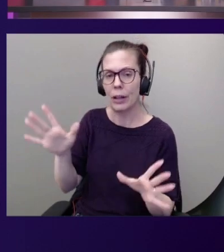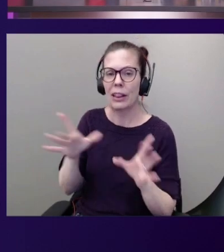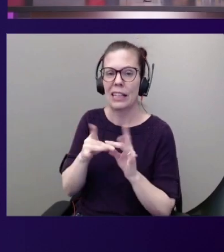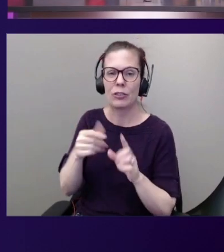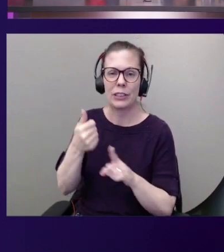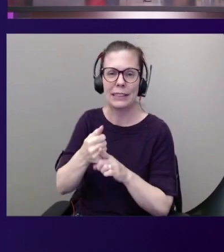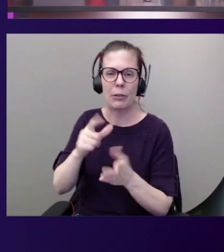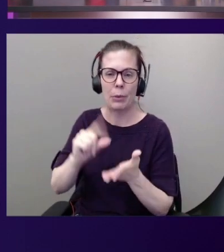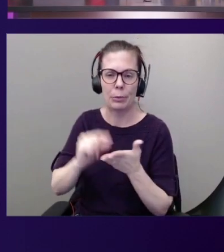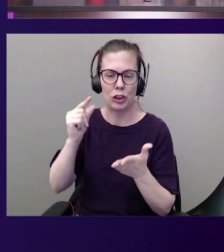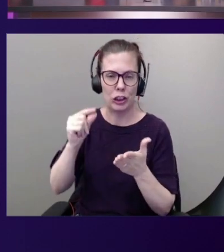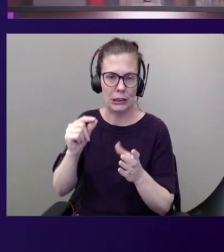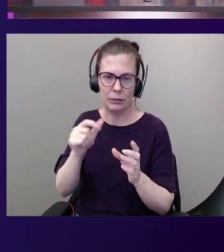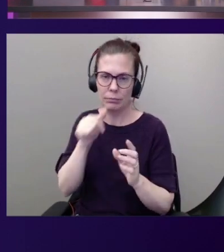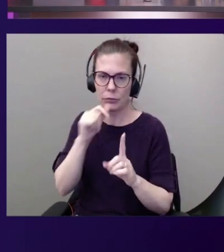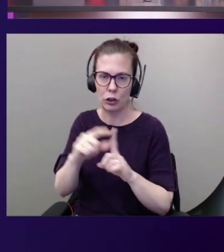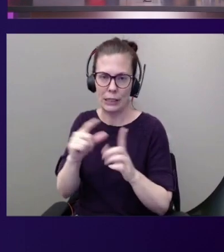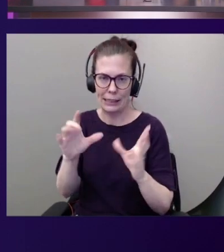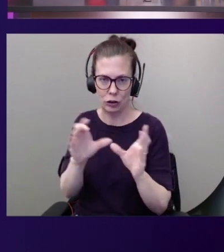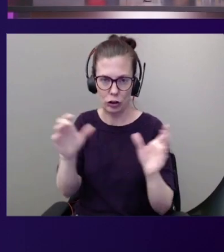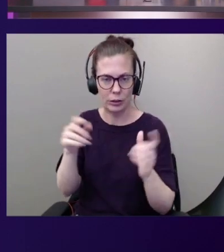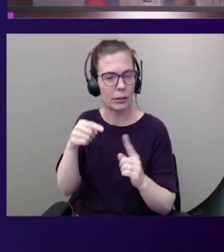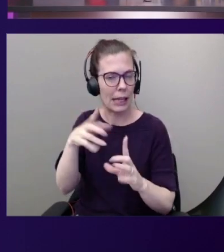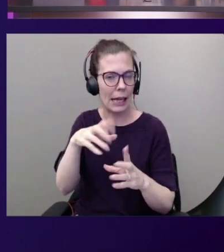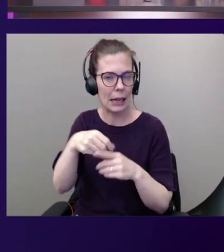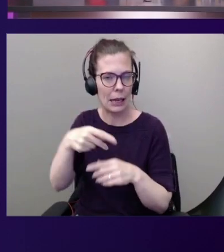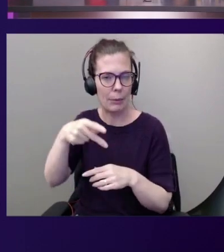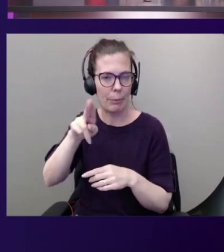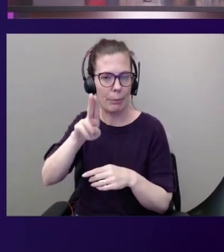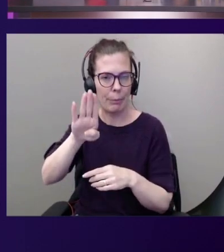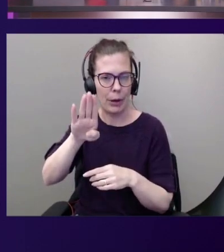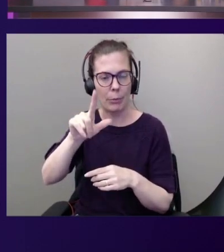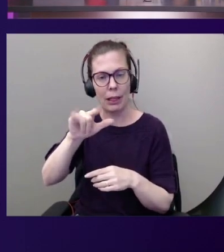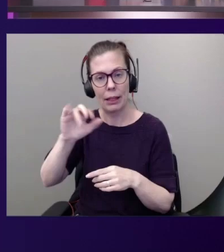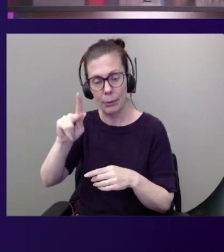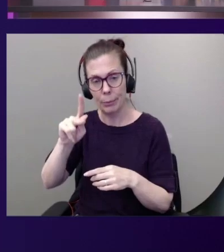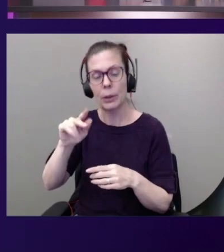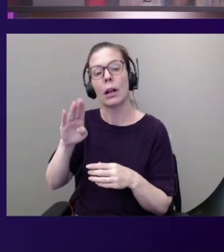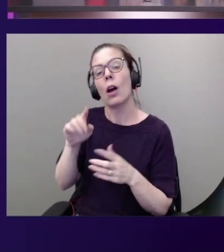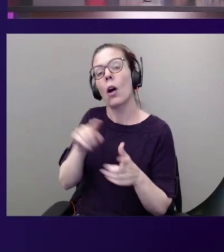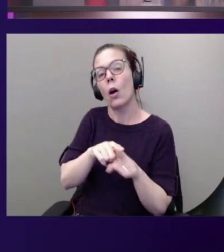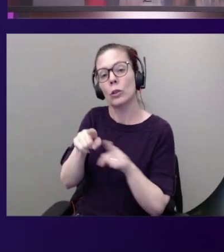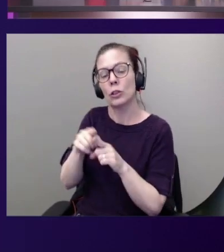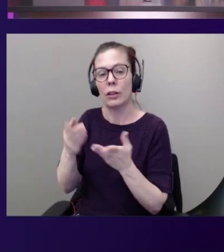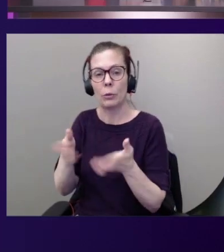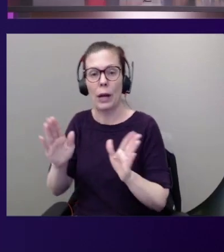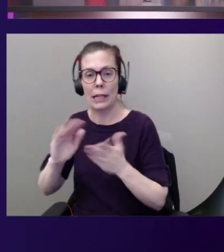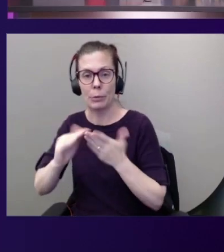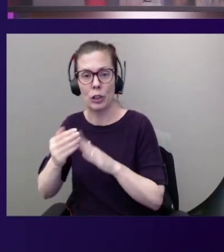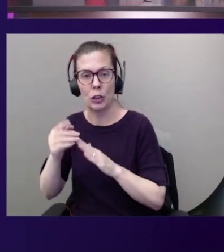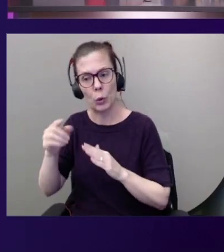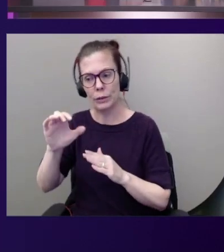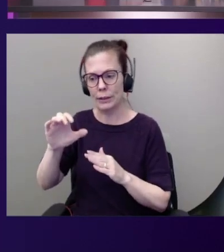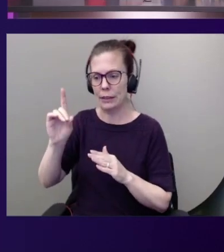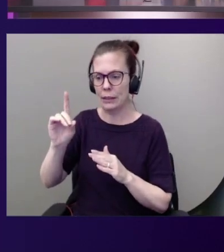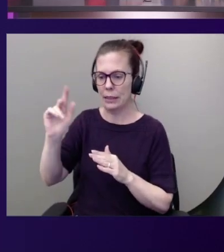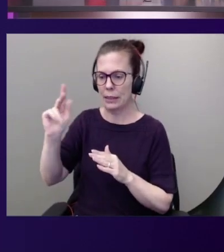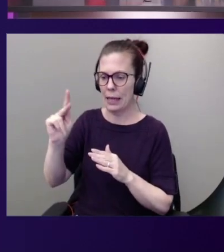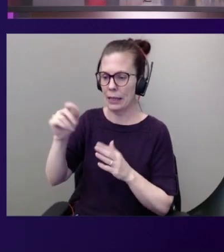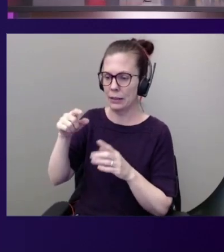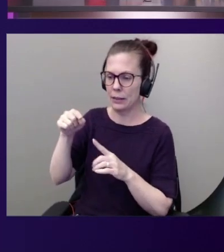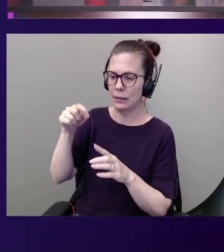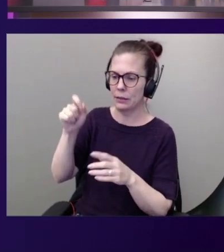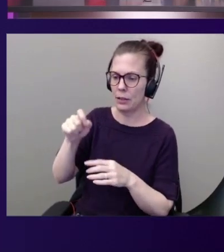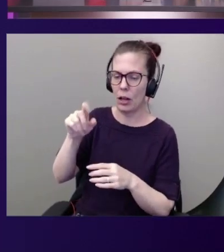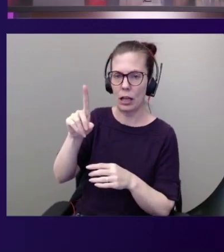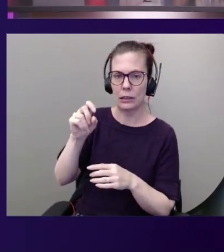credentials there in Publib. And if you want to engage with our wider community, go to cdk.dev. This is a community-run site, and